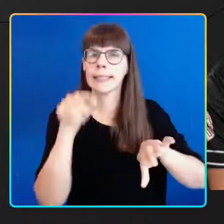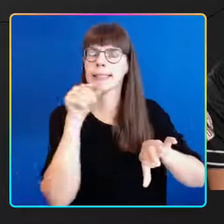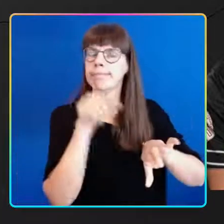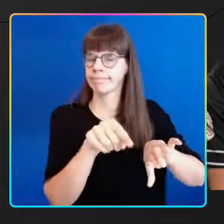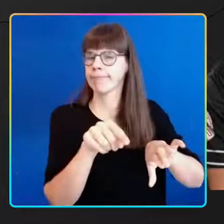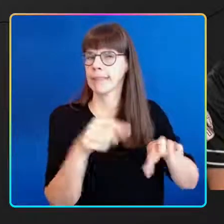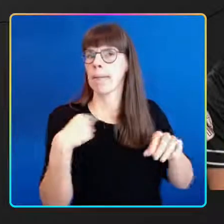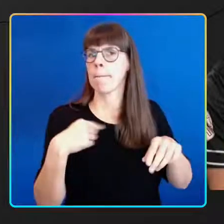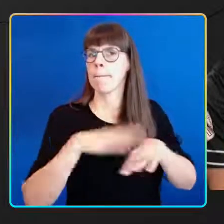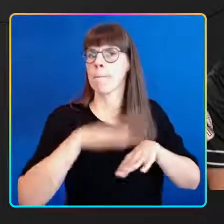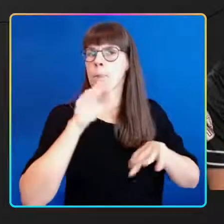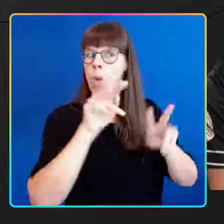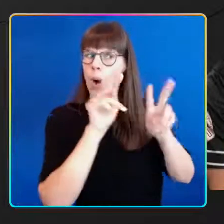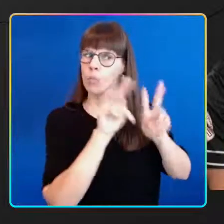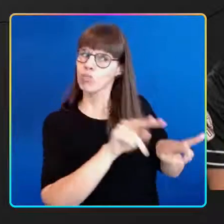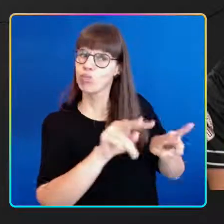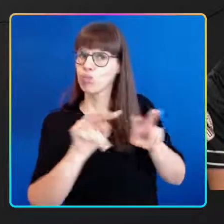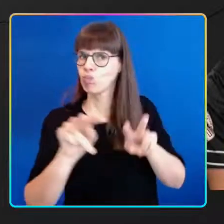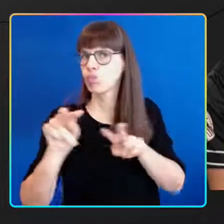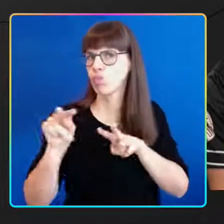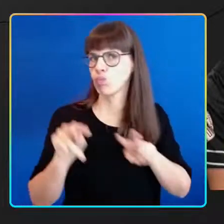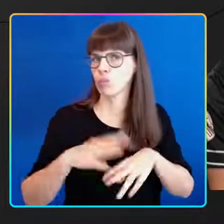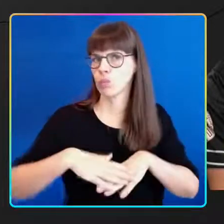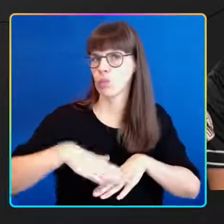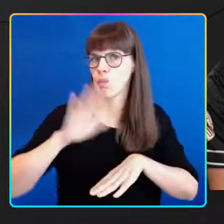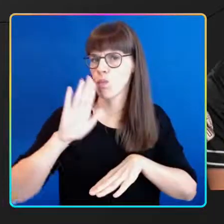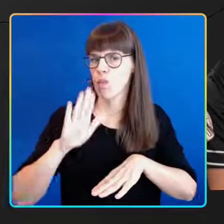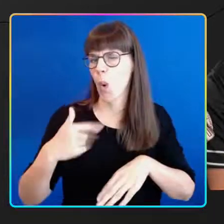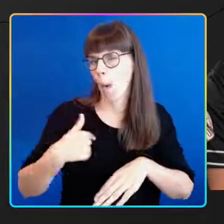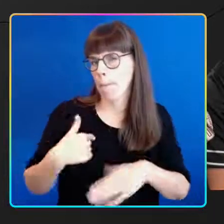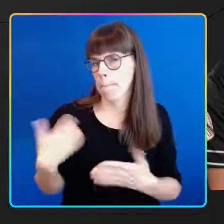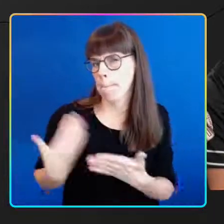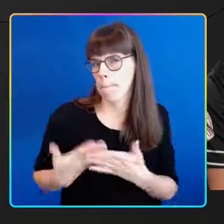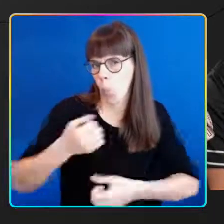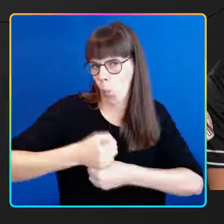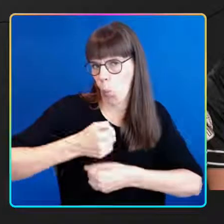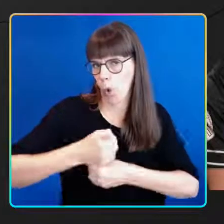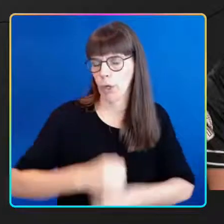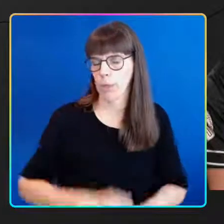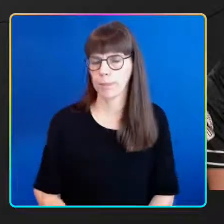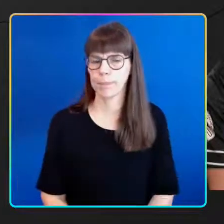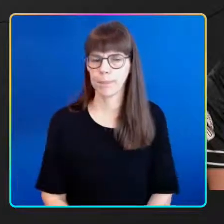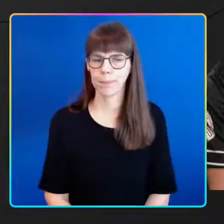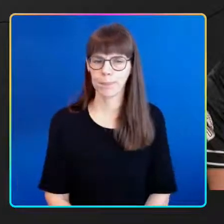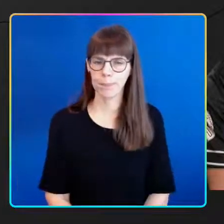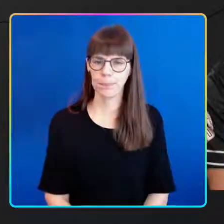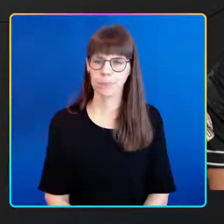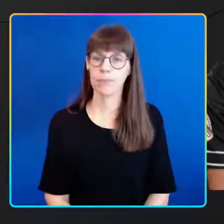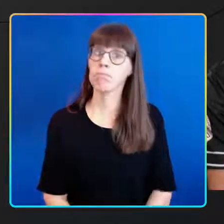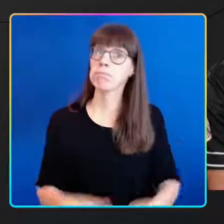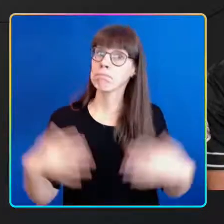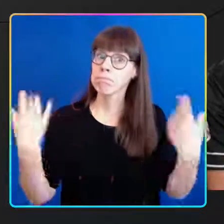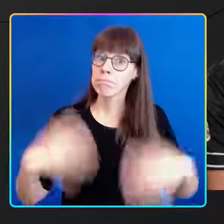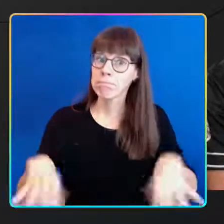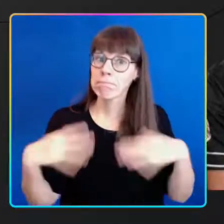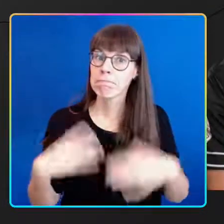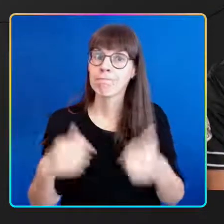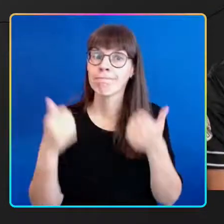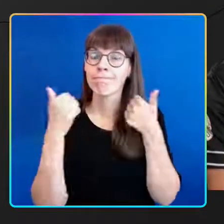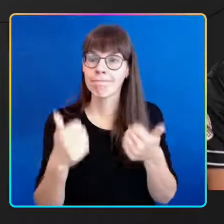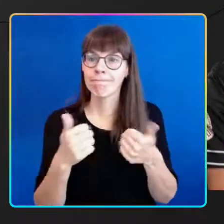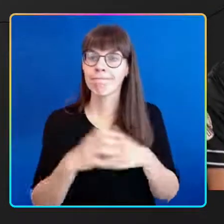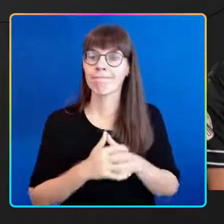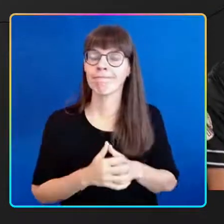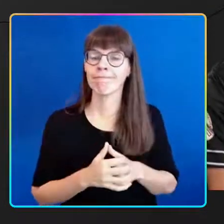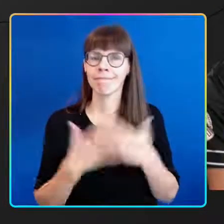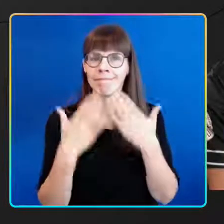So it's more or less what I'm doing at the moment. That's amazing. No, thank you so much for sharing with